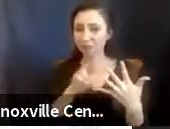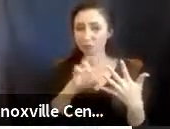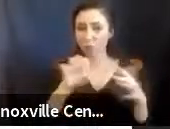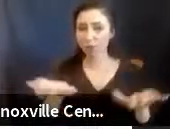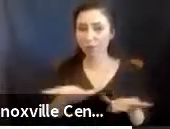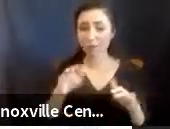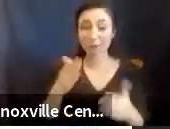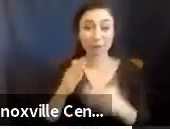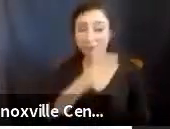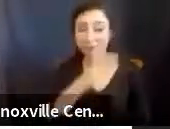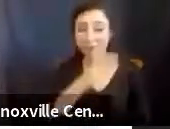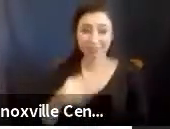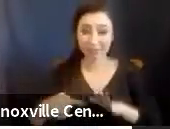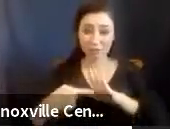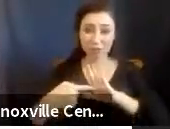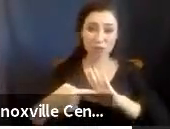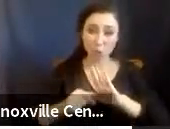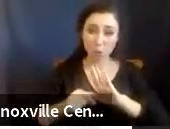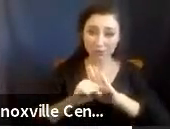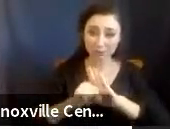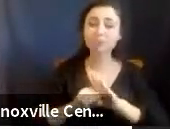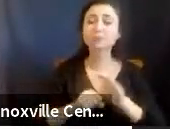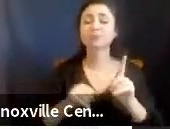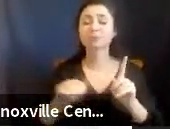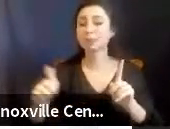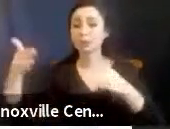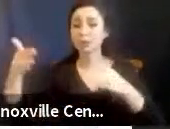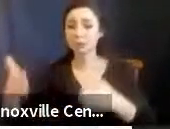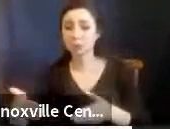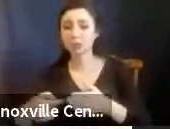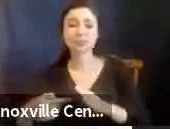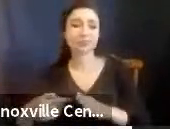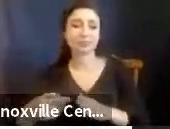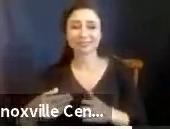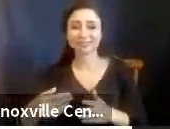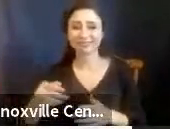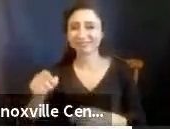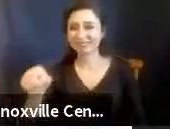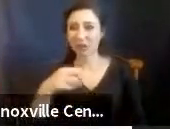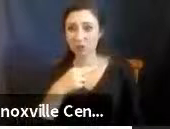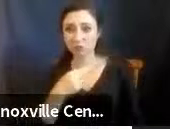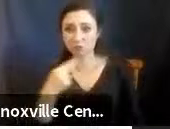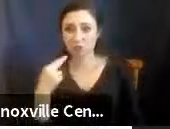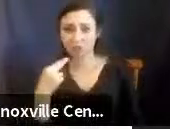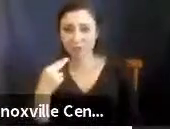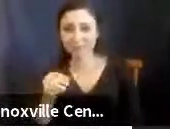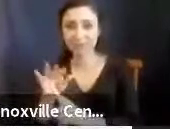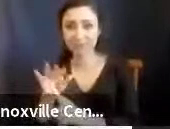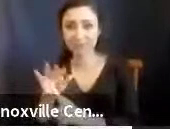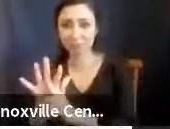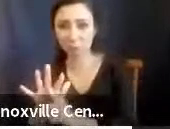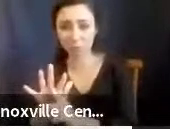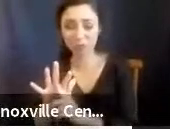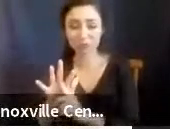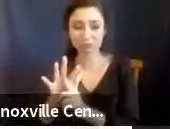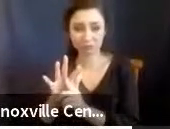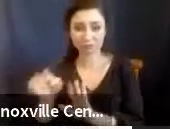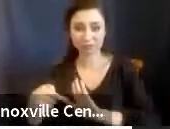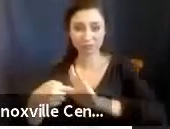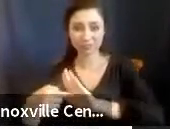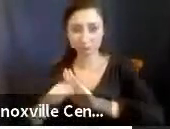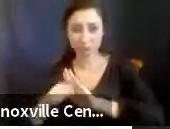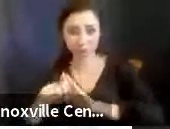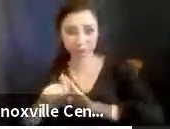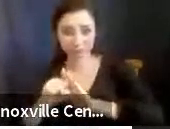never develop symptoms, but someone else in the family who's more vulnerable is exposed and does, and